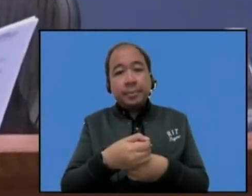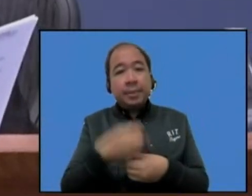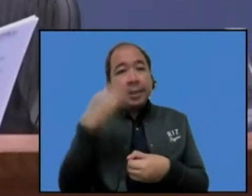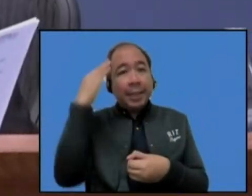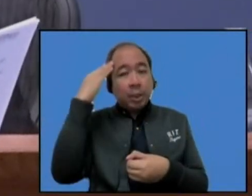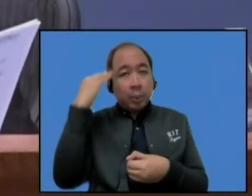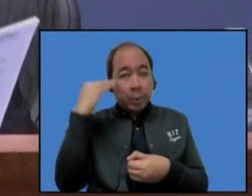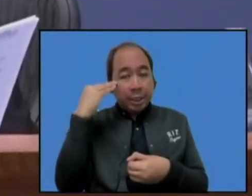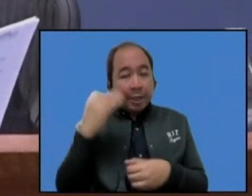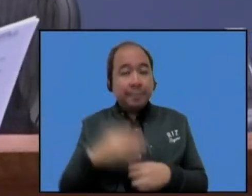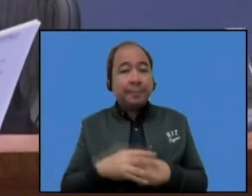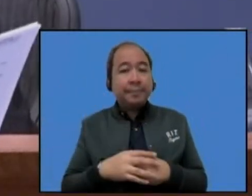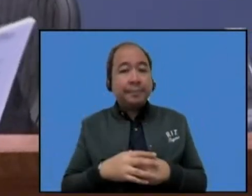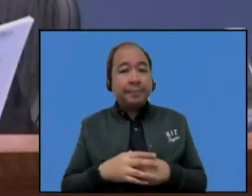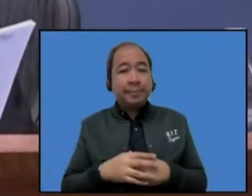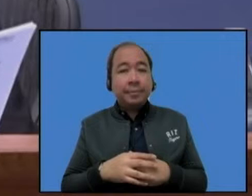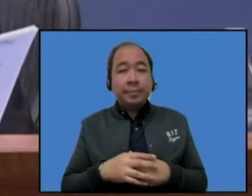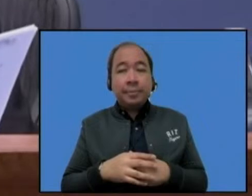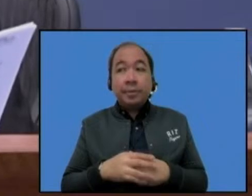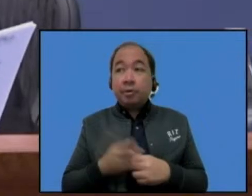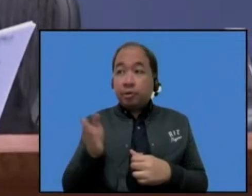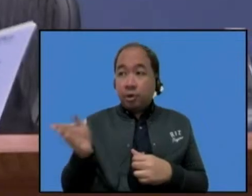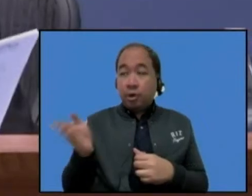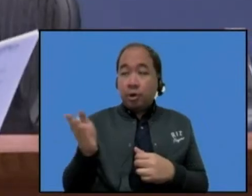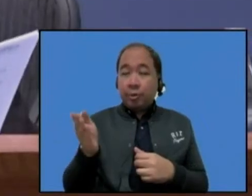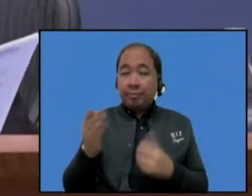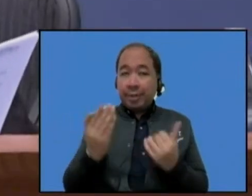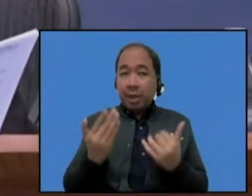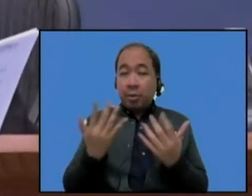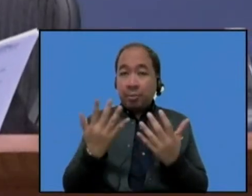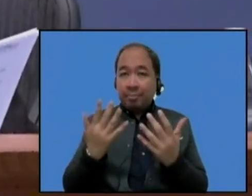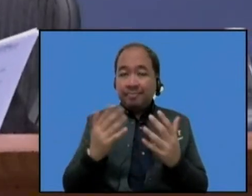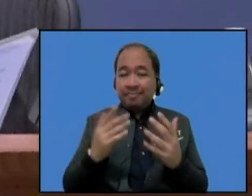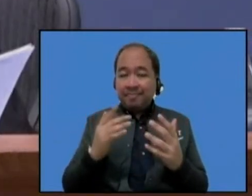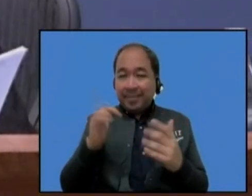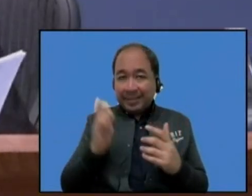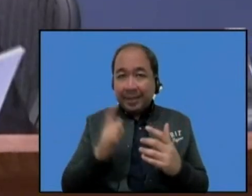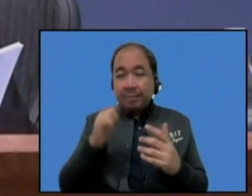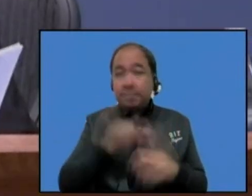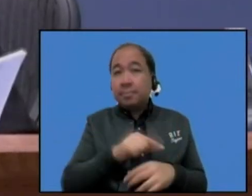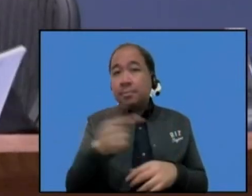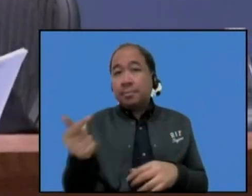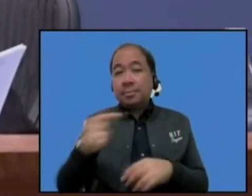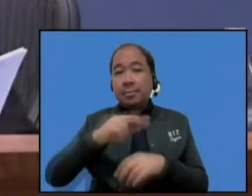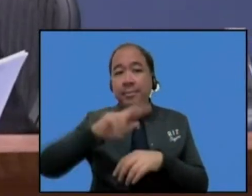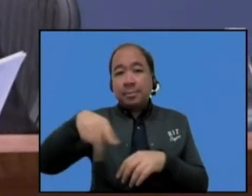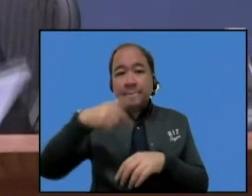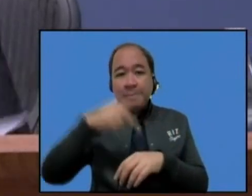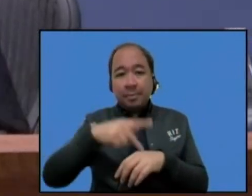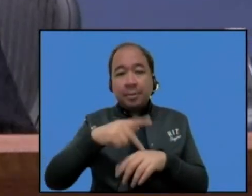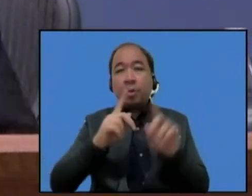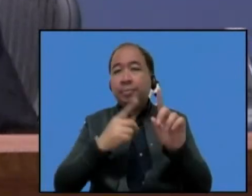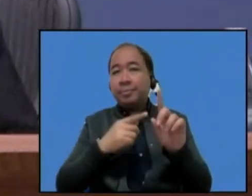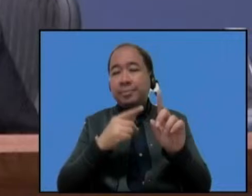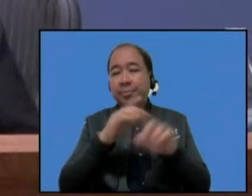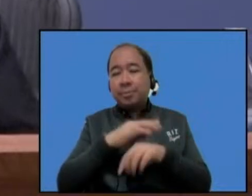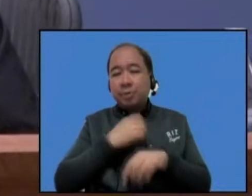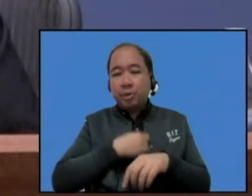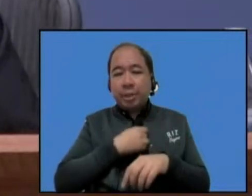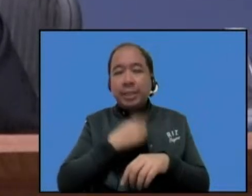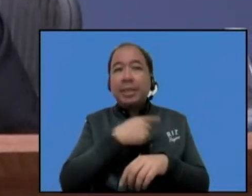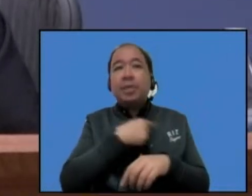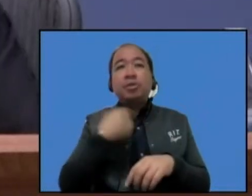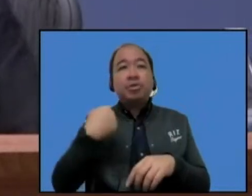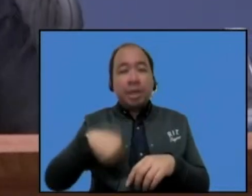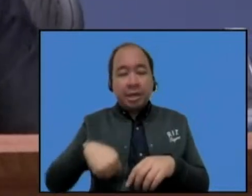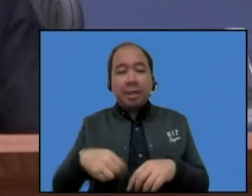Korea to please take the floor, followed by Philippines, by China. Sorry,